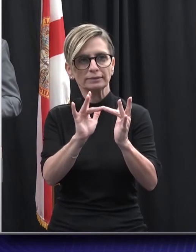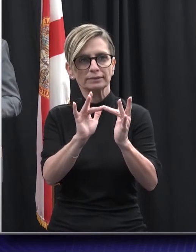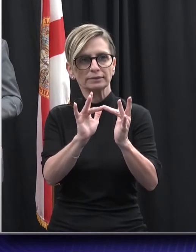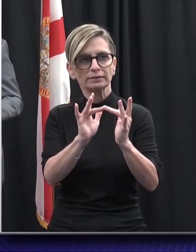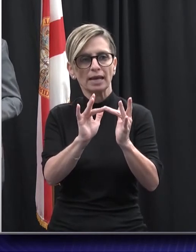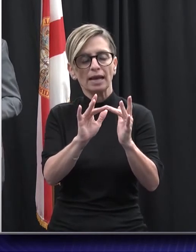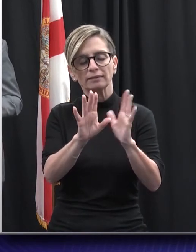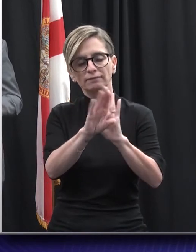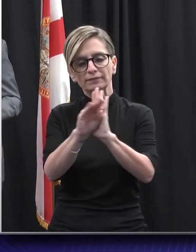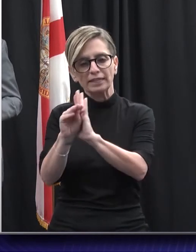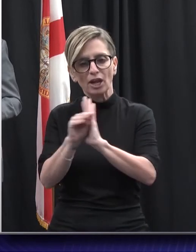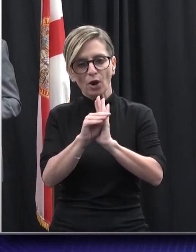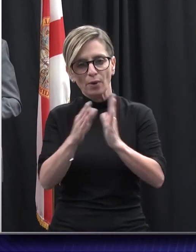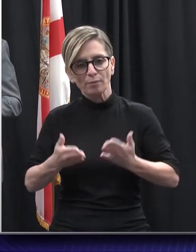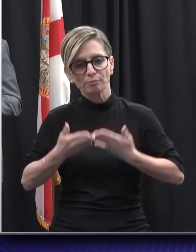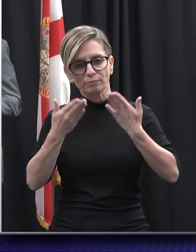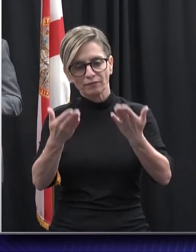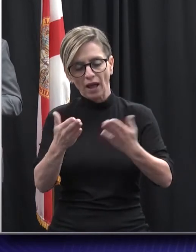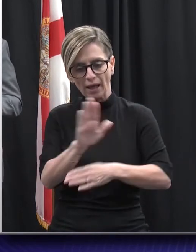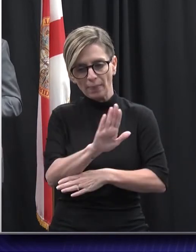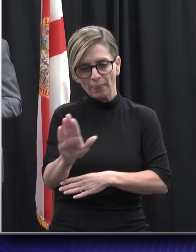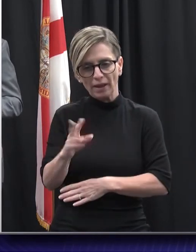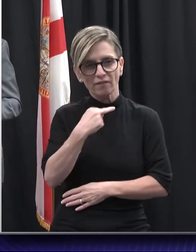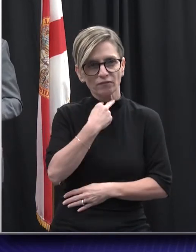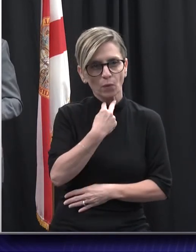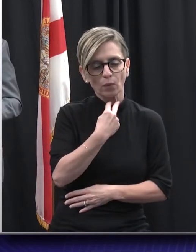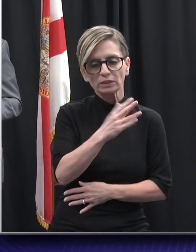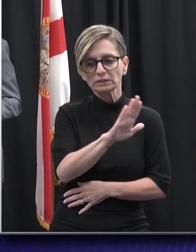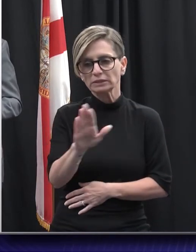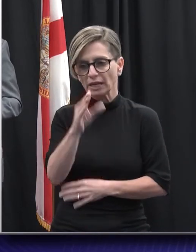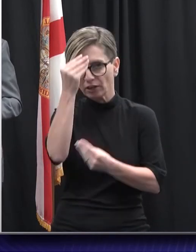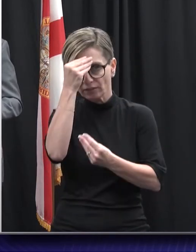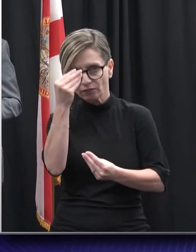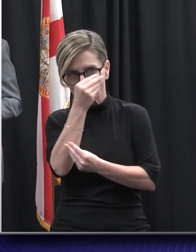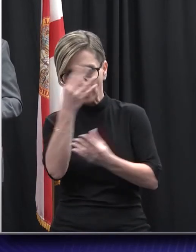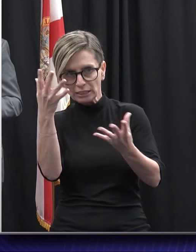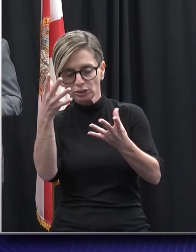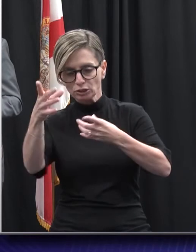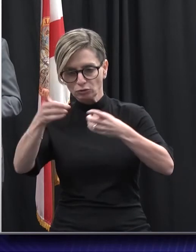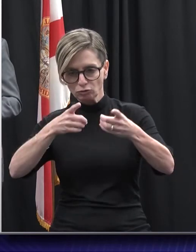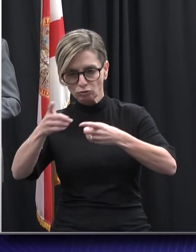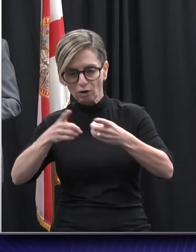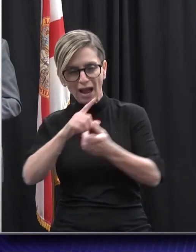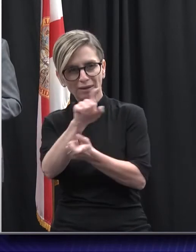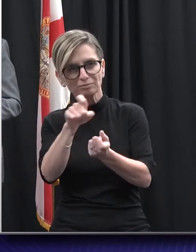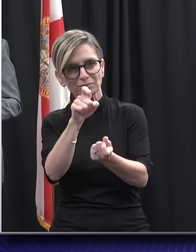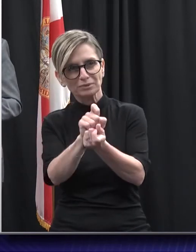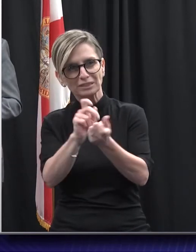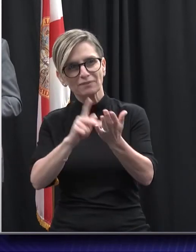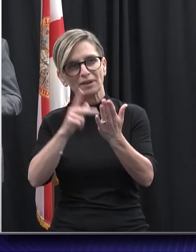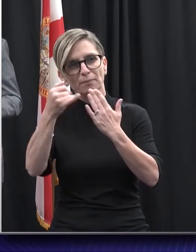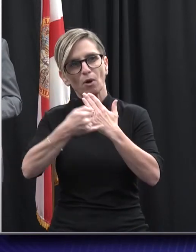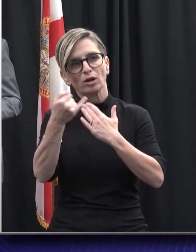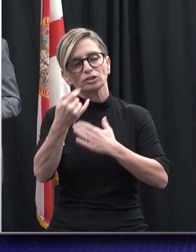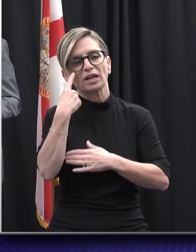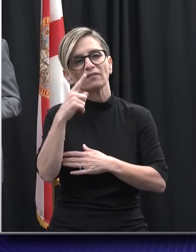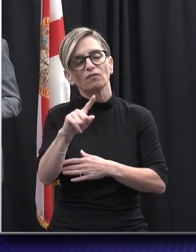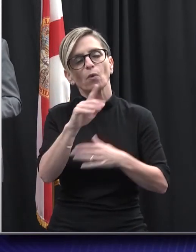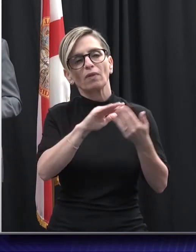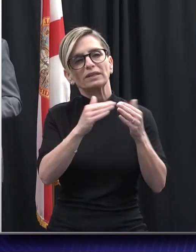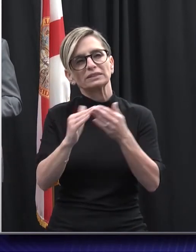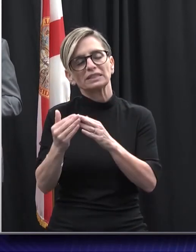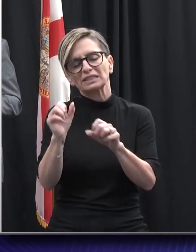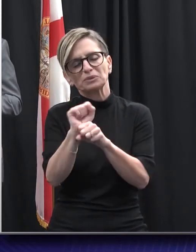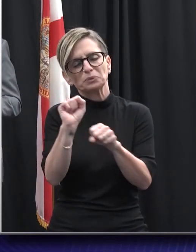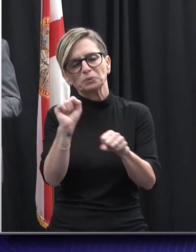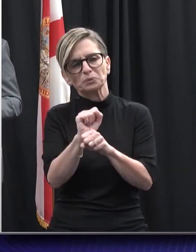provide their voice and their information and description of projects to the city council. It worked very